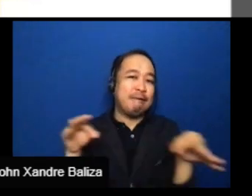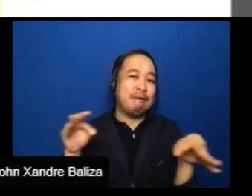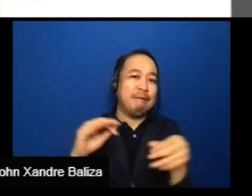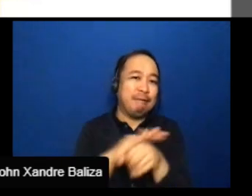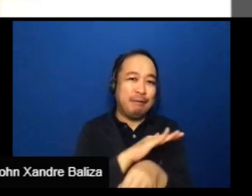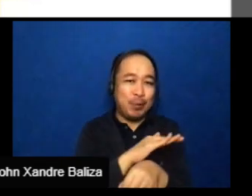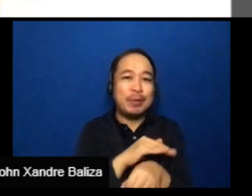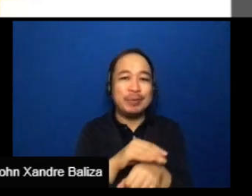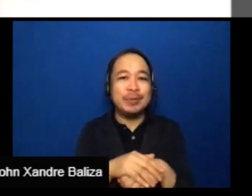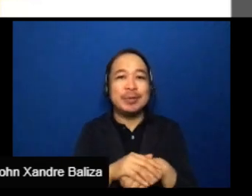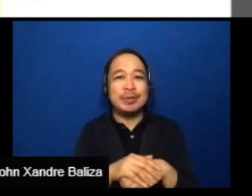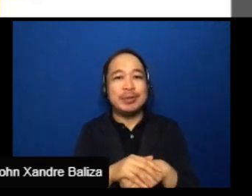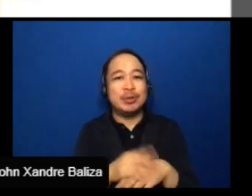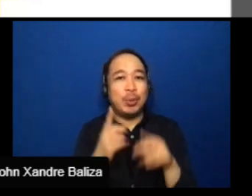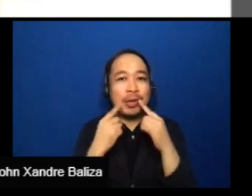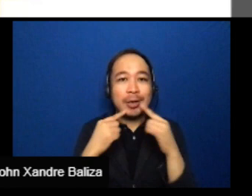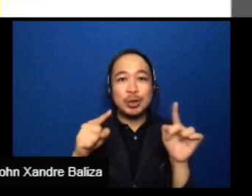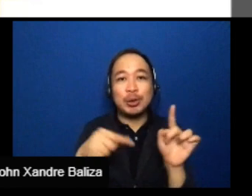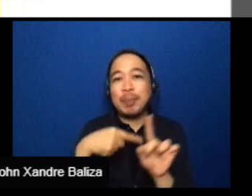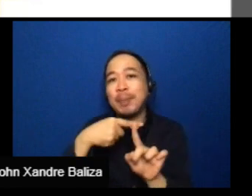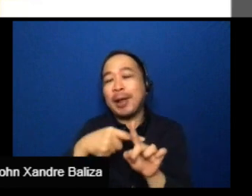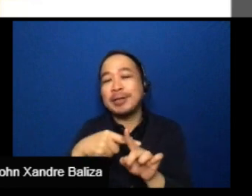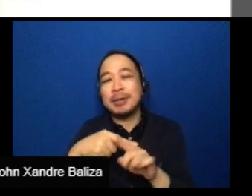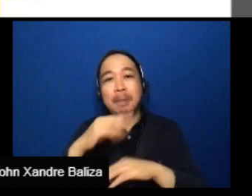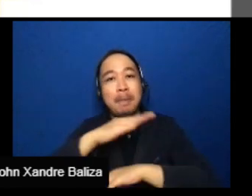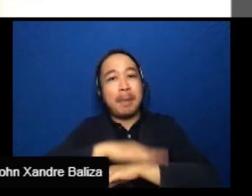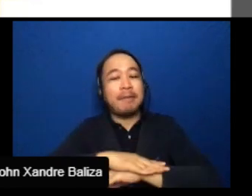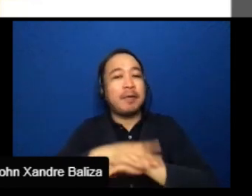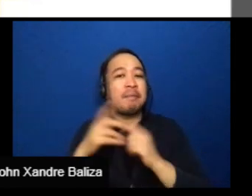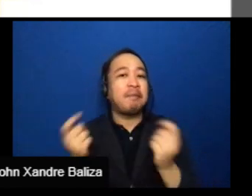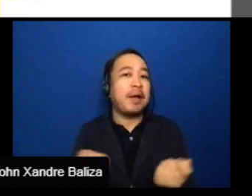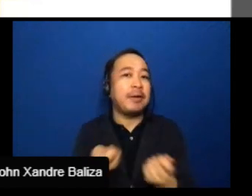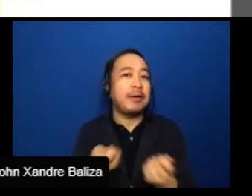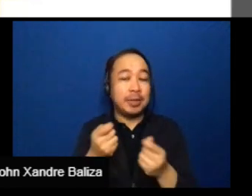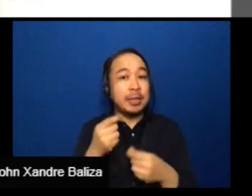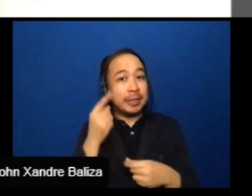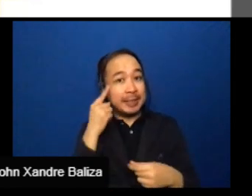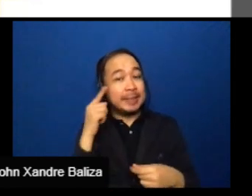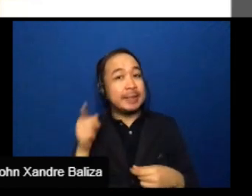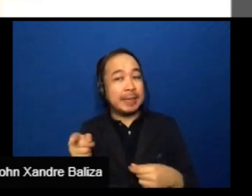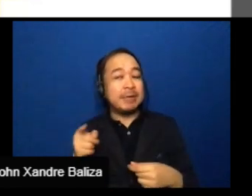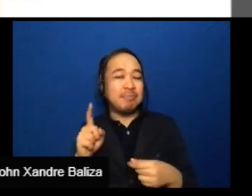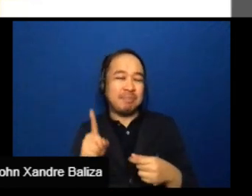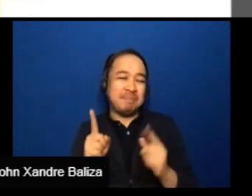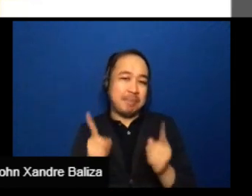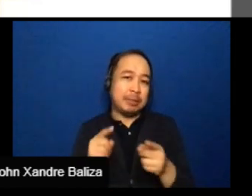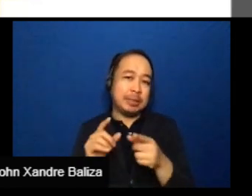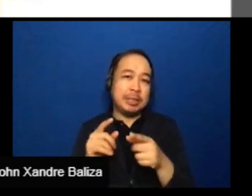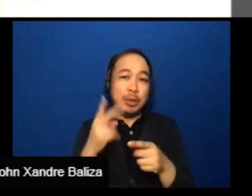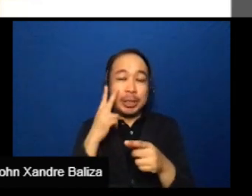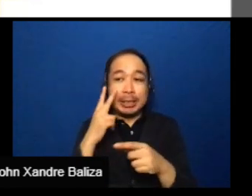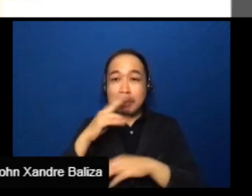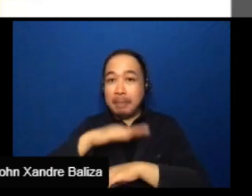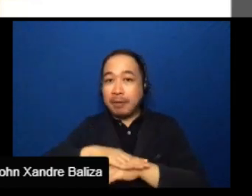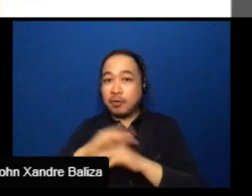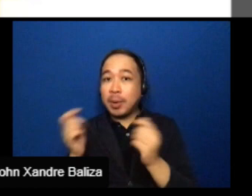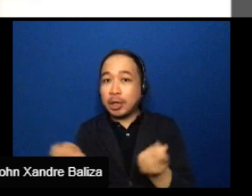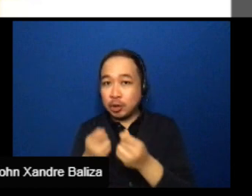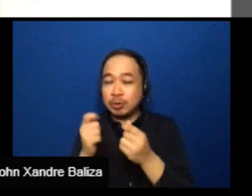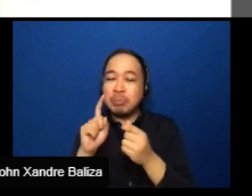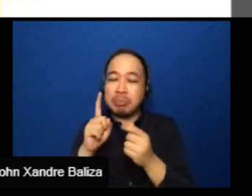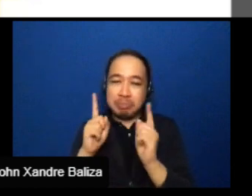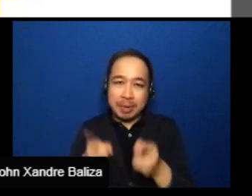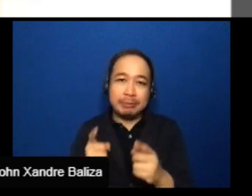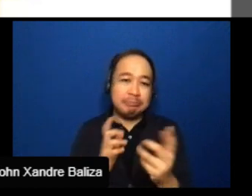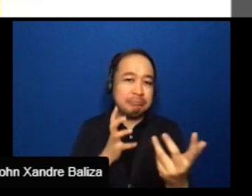well as the platform for action, because when you look at the platform for action, it has to be related to the declaration. That's the only thing. But so